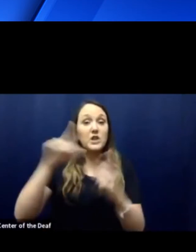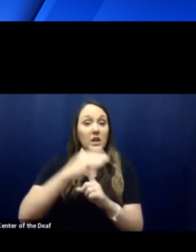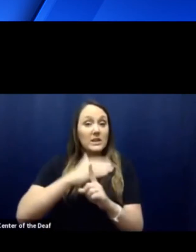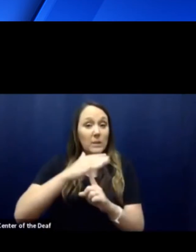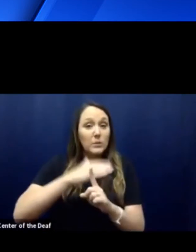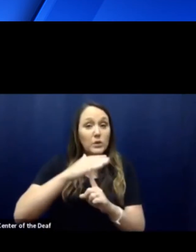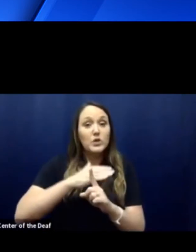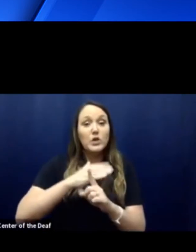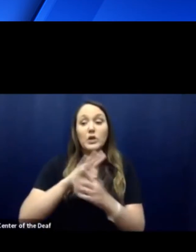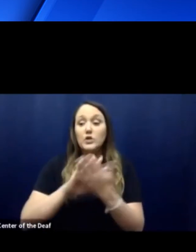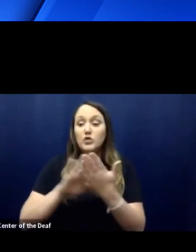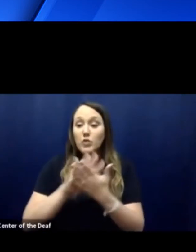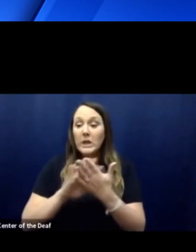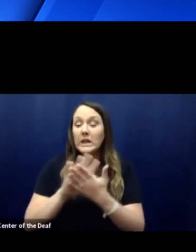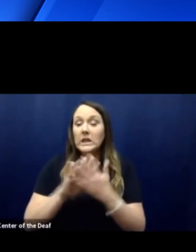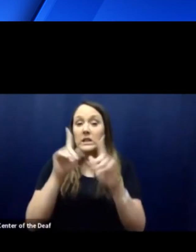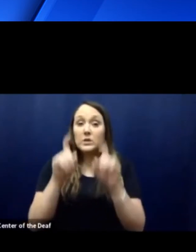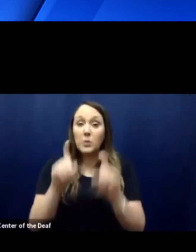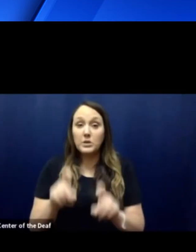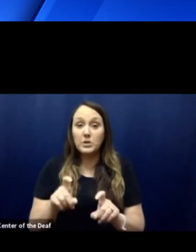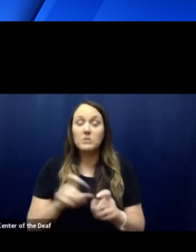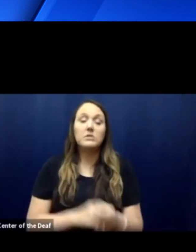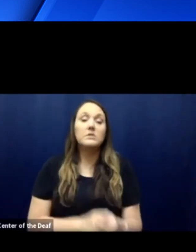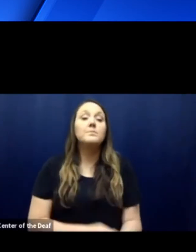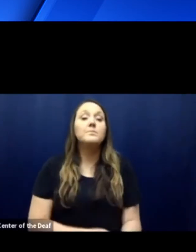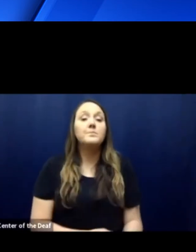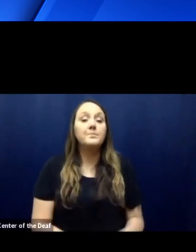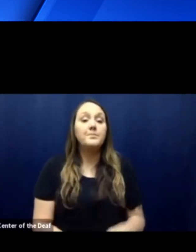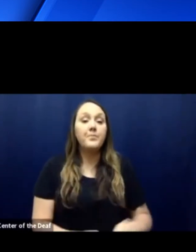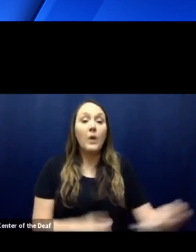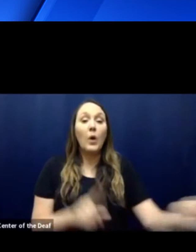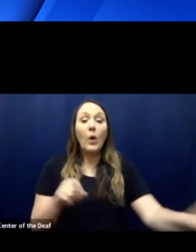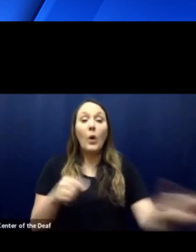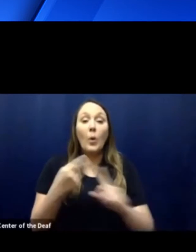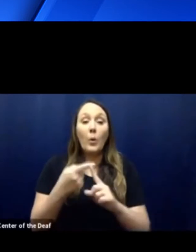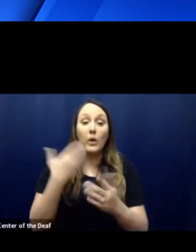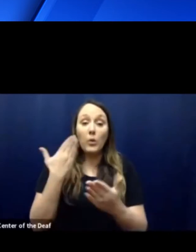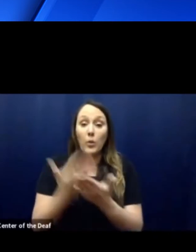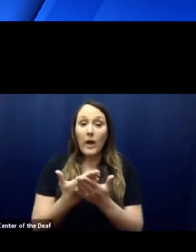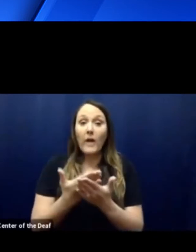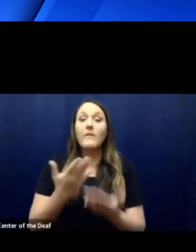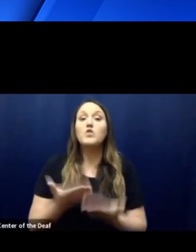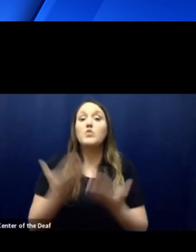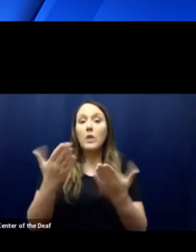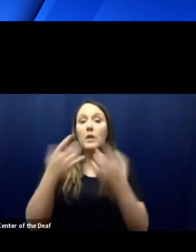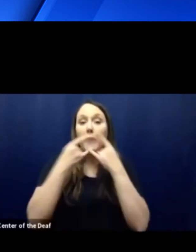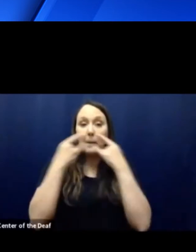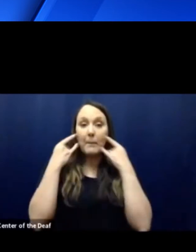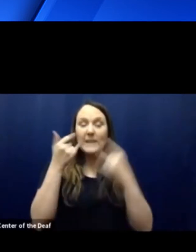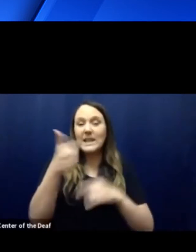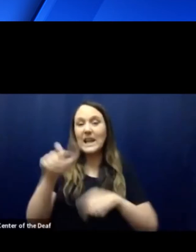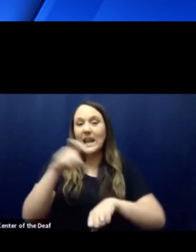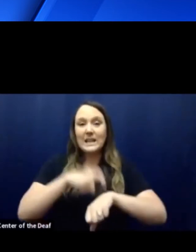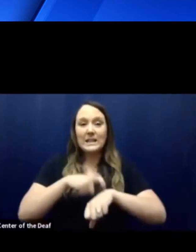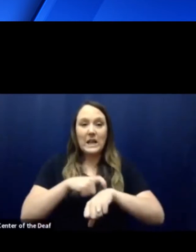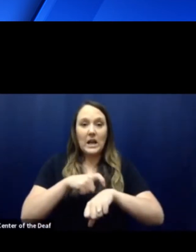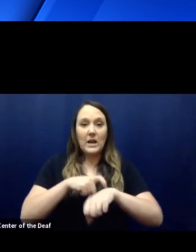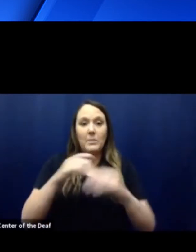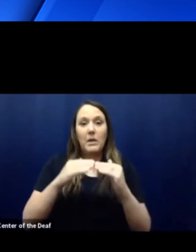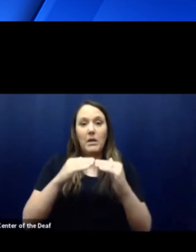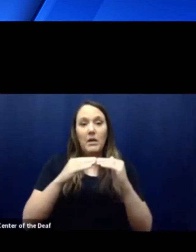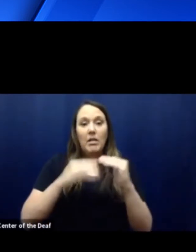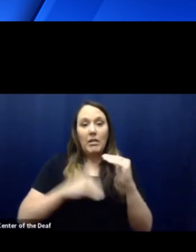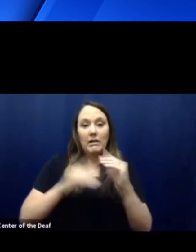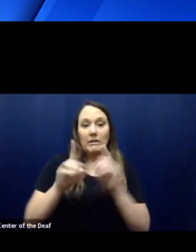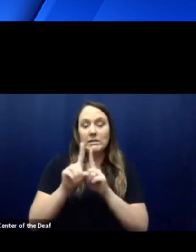the facility. Once you arrive, we recommend you wear your mask anytime at least 6 feet of distance